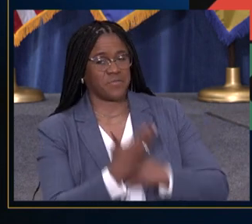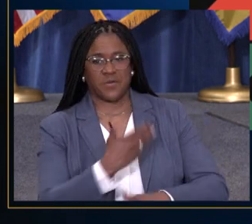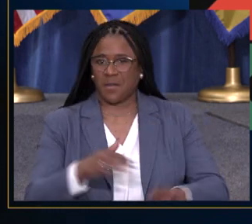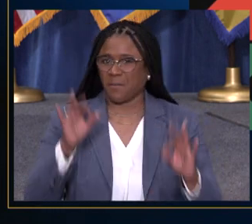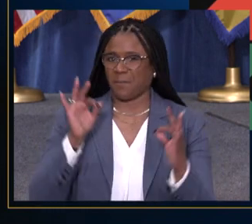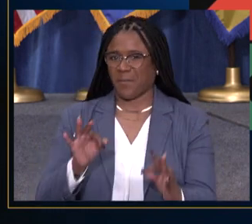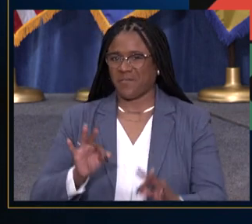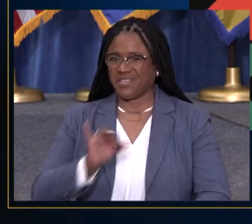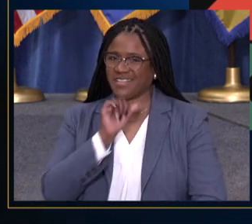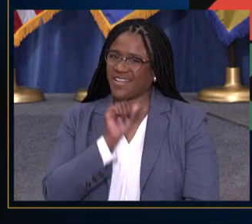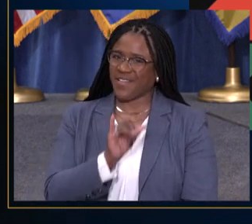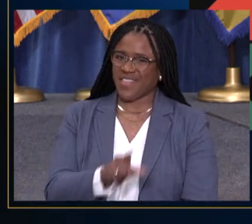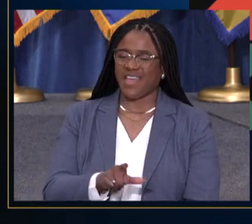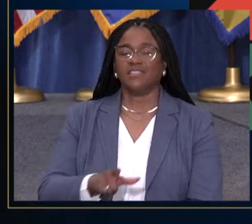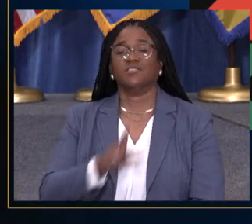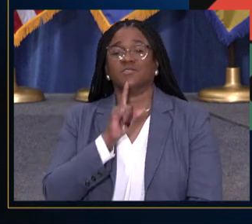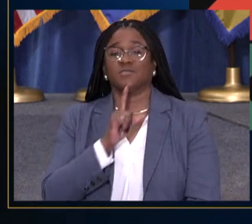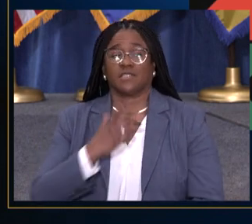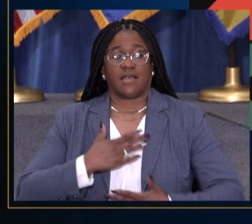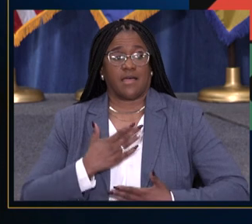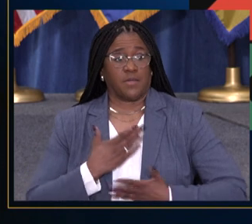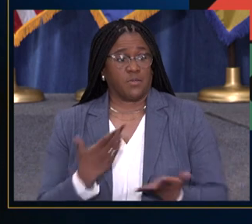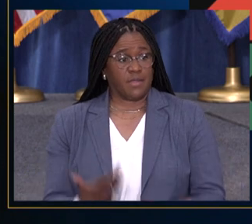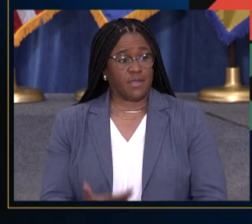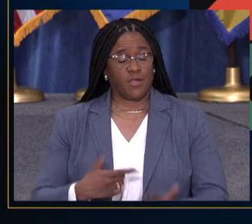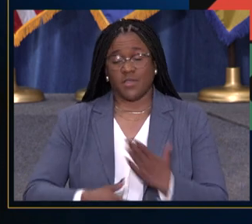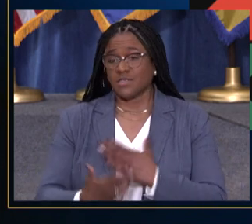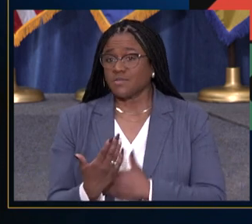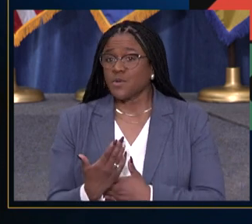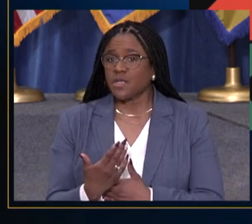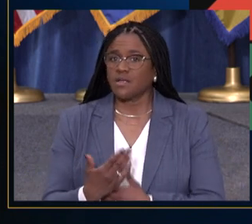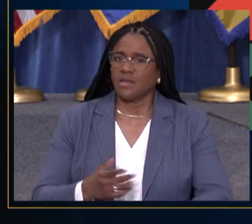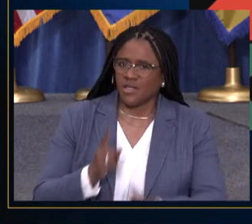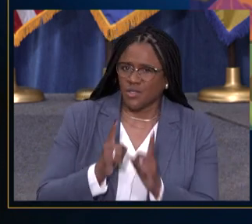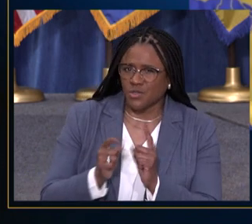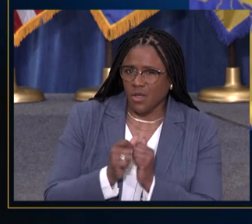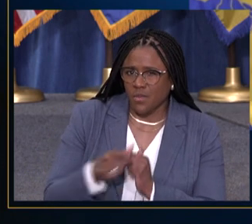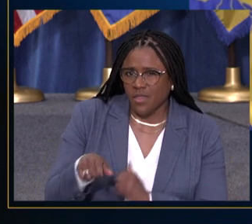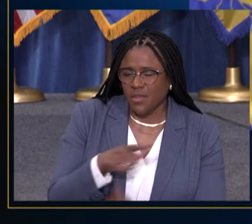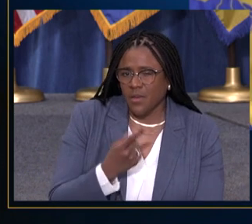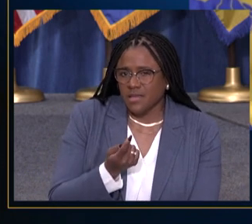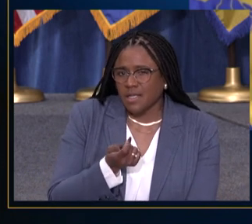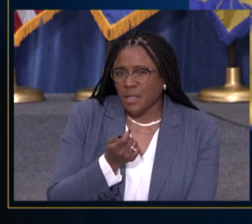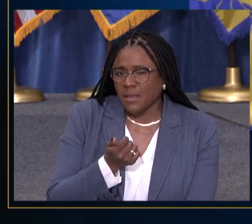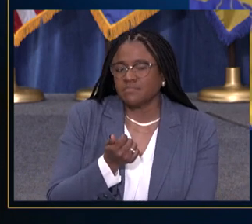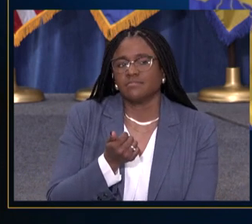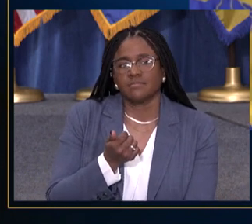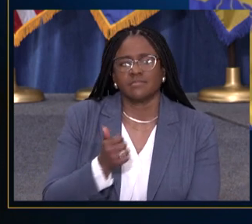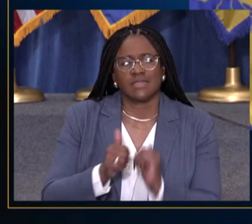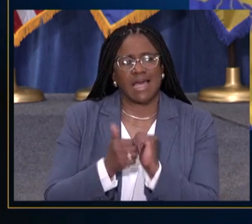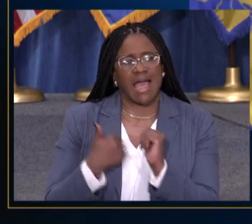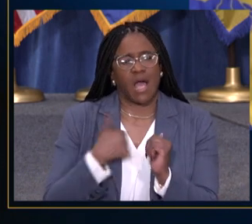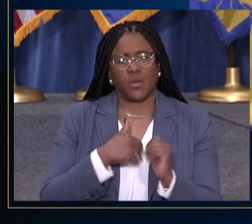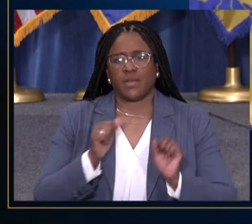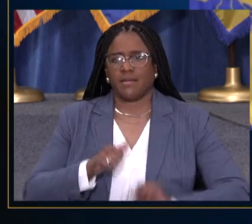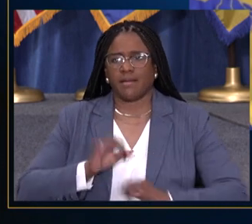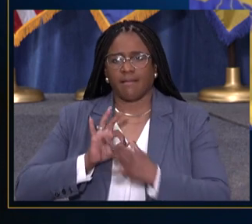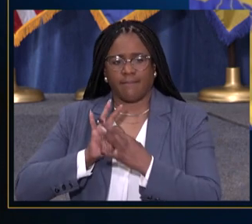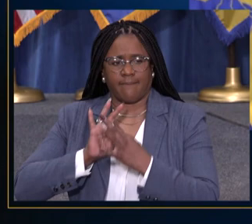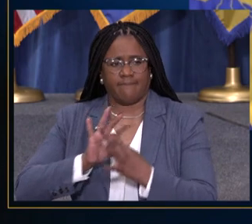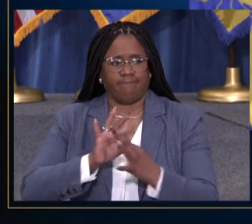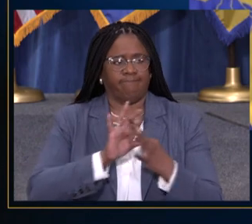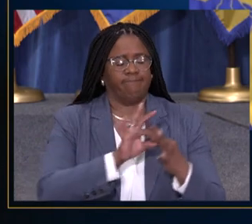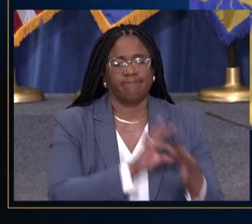Perfect. I love it. I'm so glad to be here this morning to talk to you a little bit about how we can connect to one